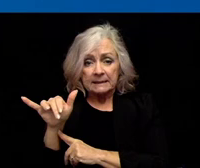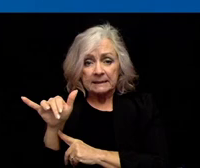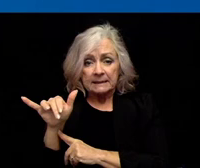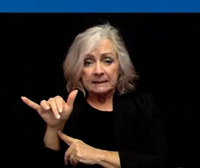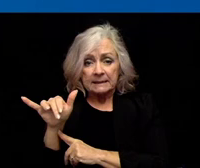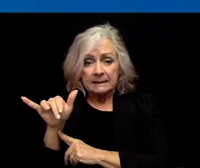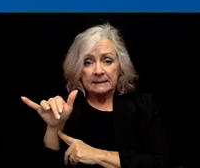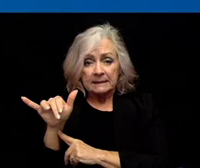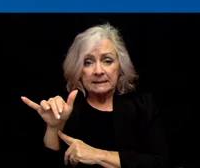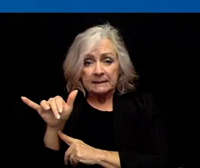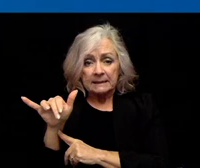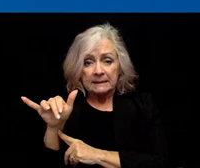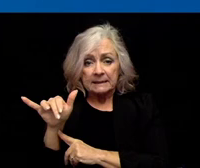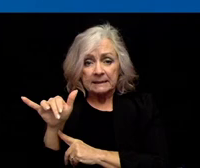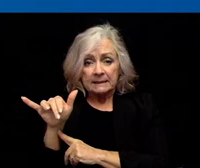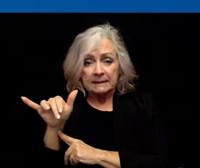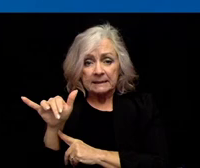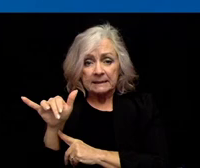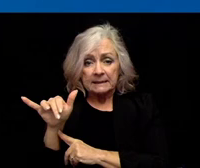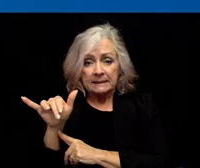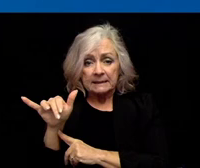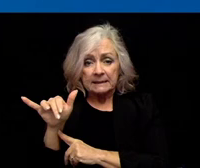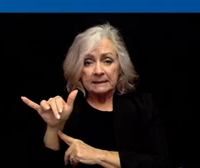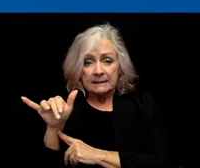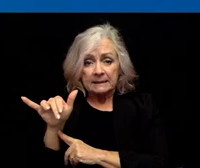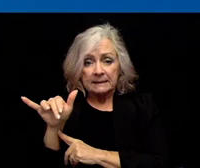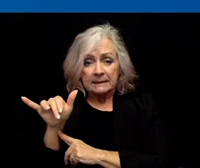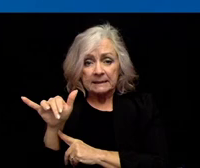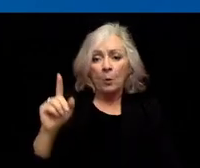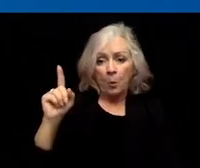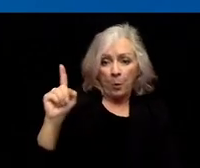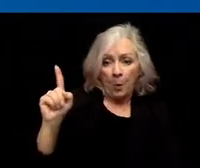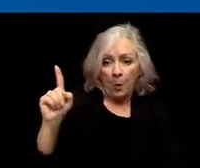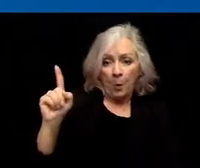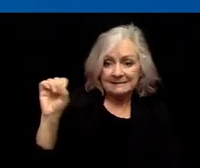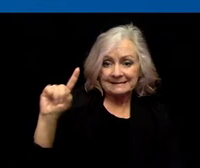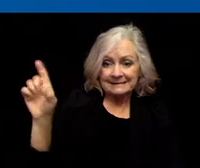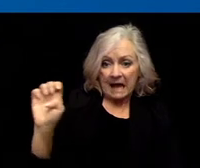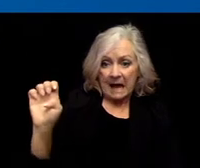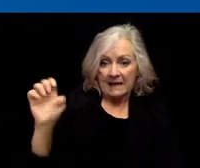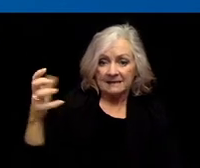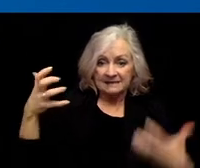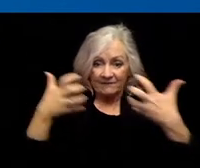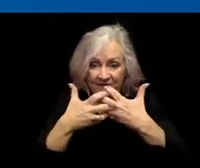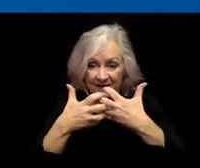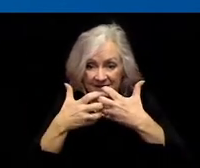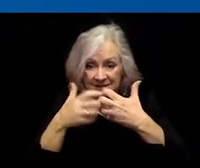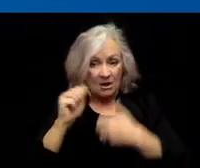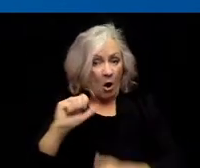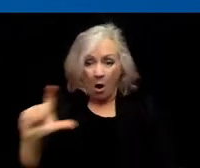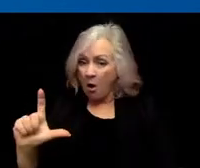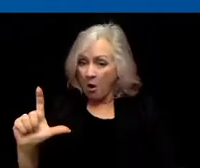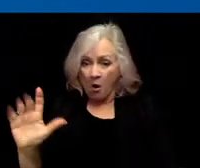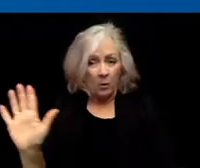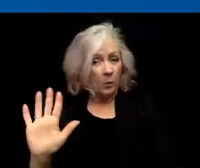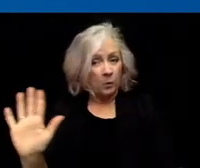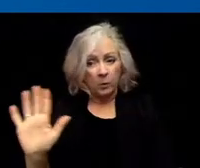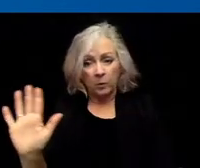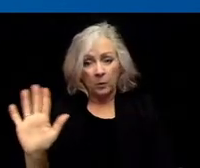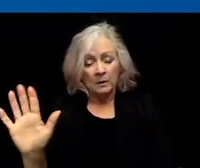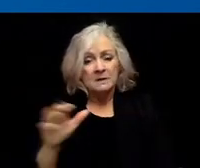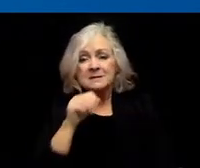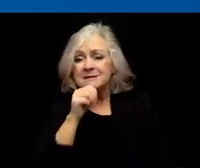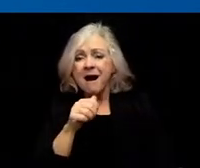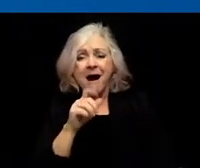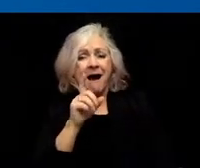the one-size-fits-all approach to medicine, kind of this rigid adherence to protocols that may not meet the needs of individuals